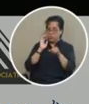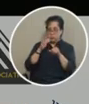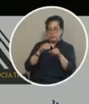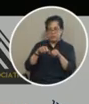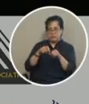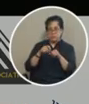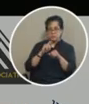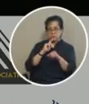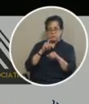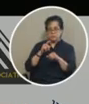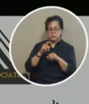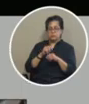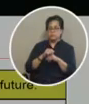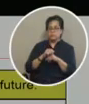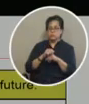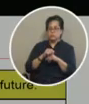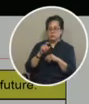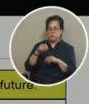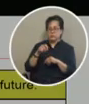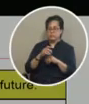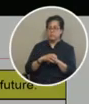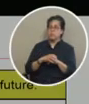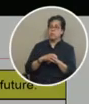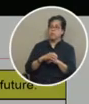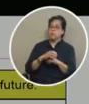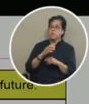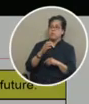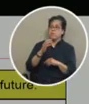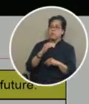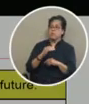impacted. Next slide.